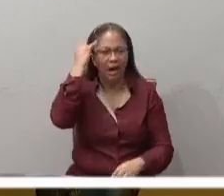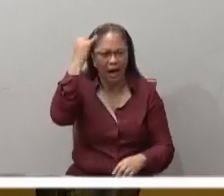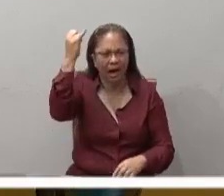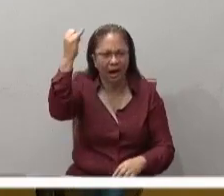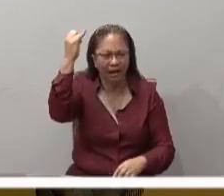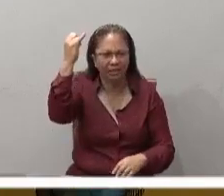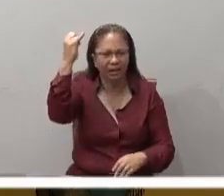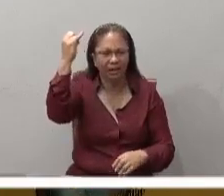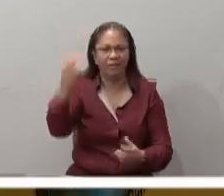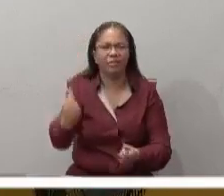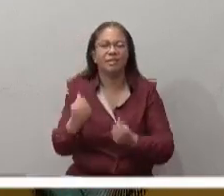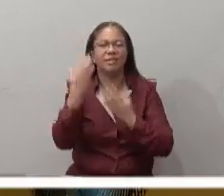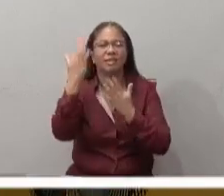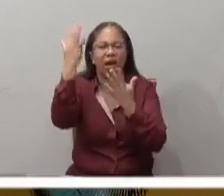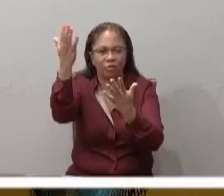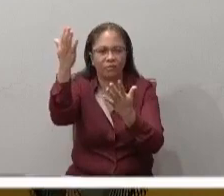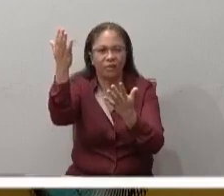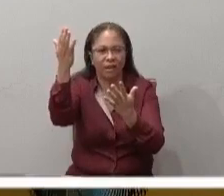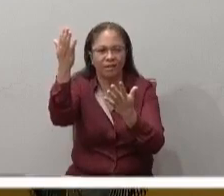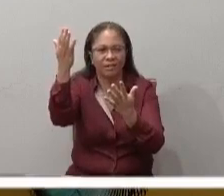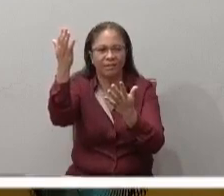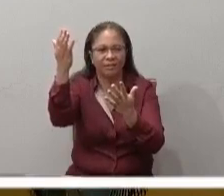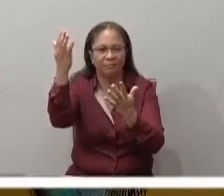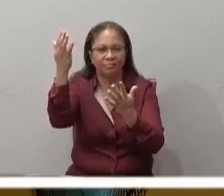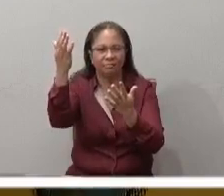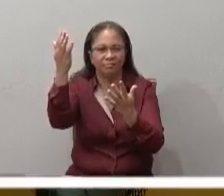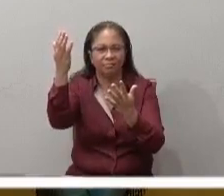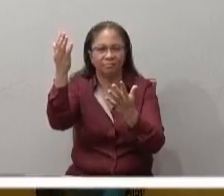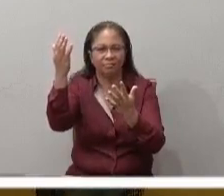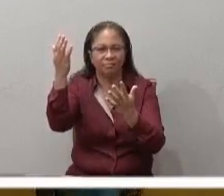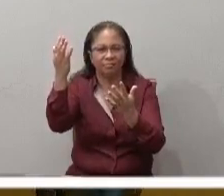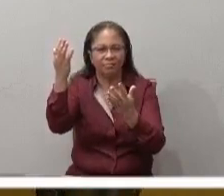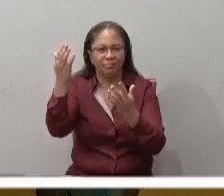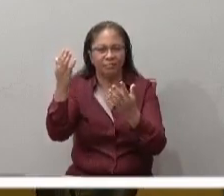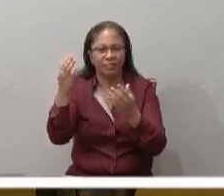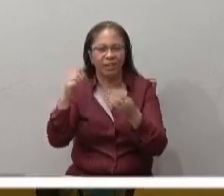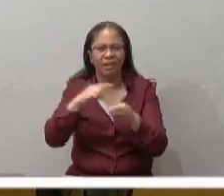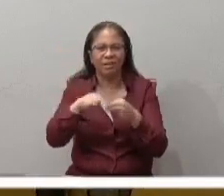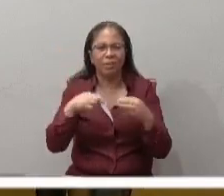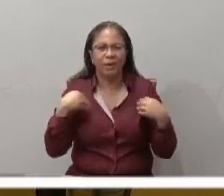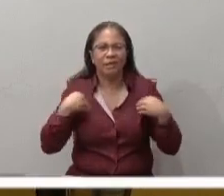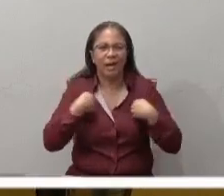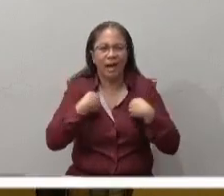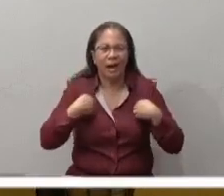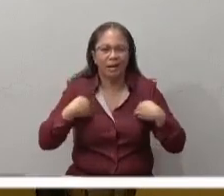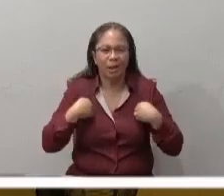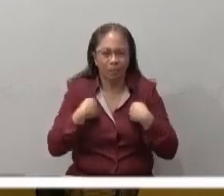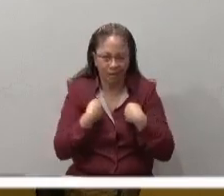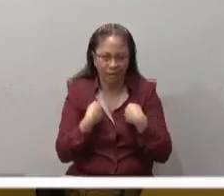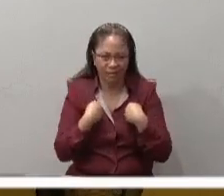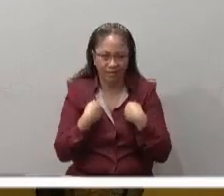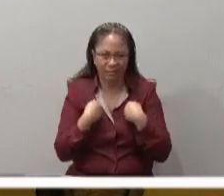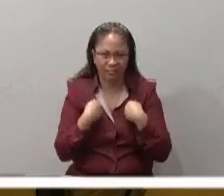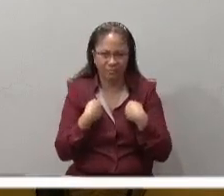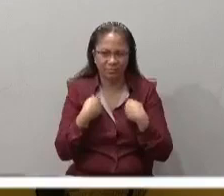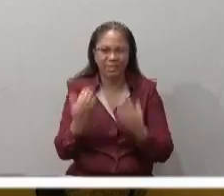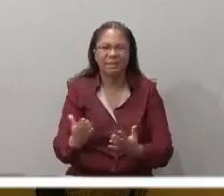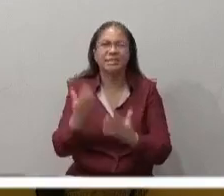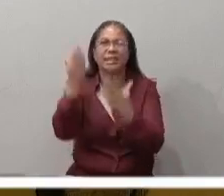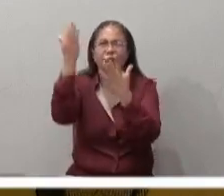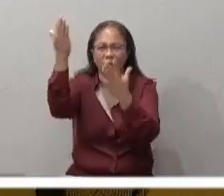about the sacrificial nature of the animal that is being given. And the fat, which